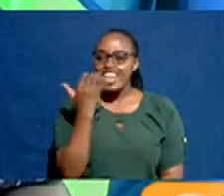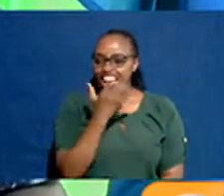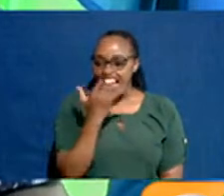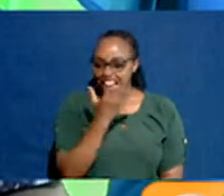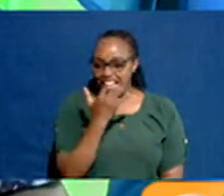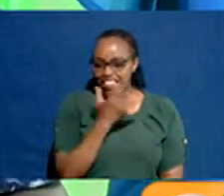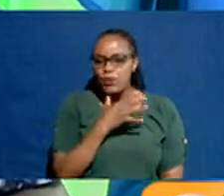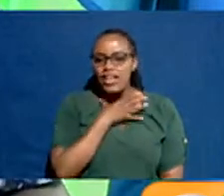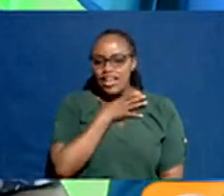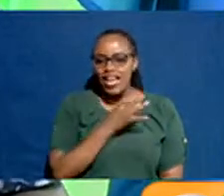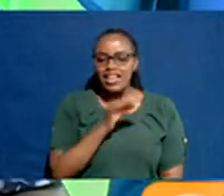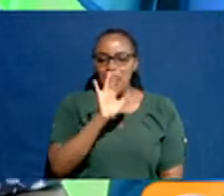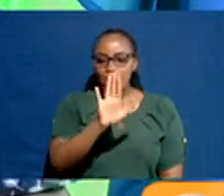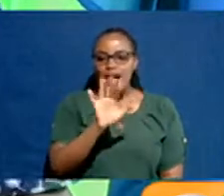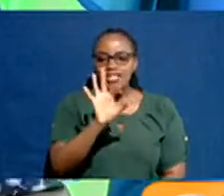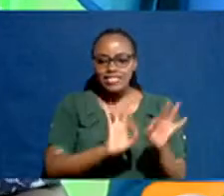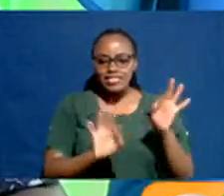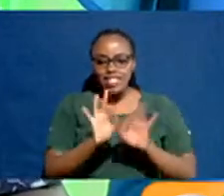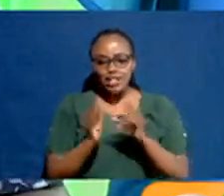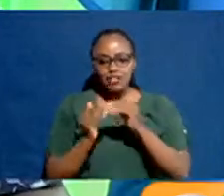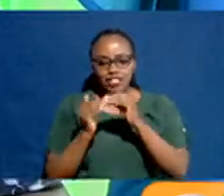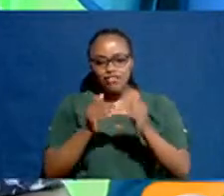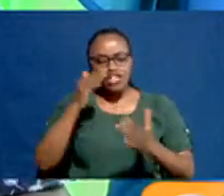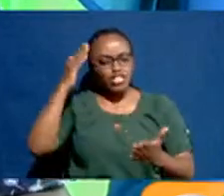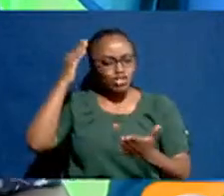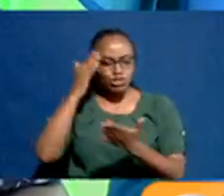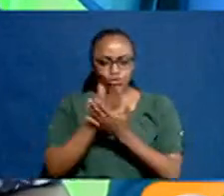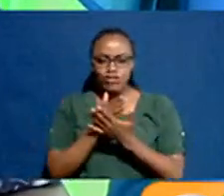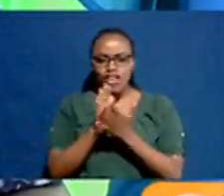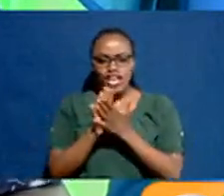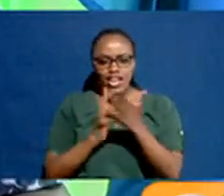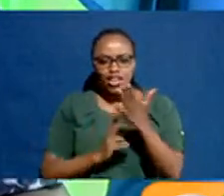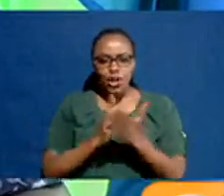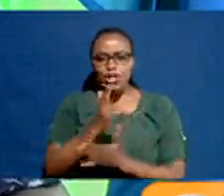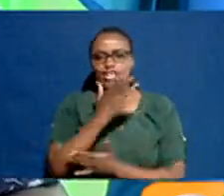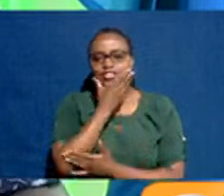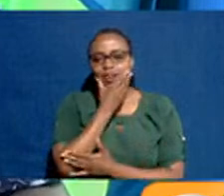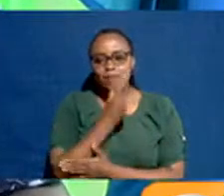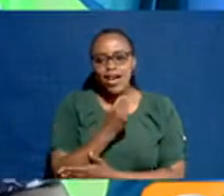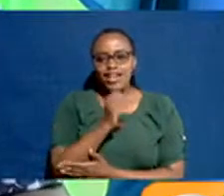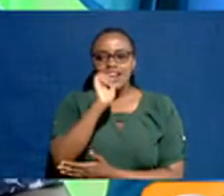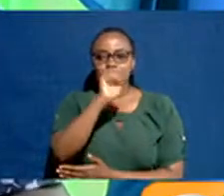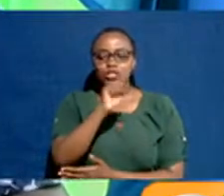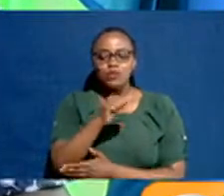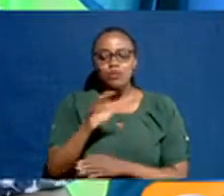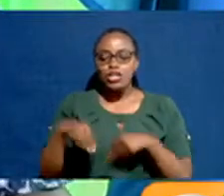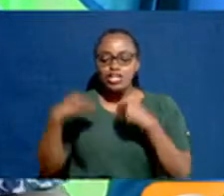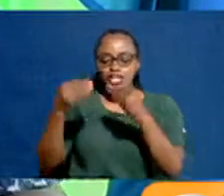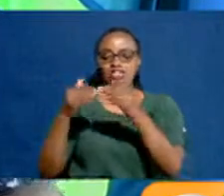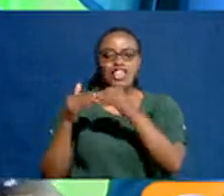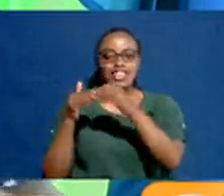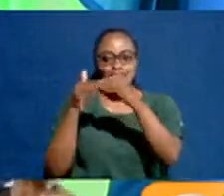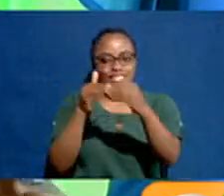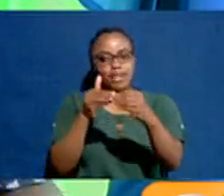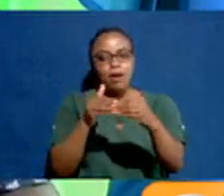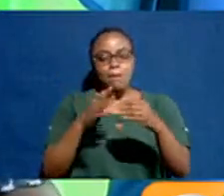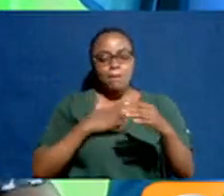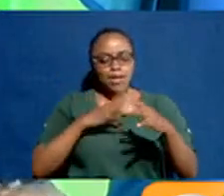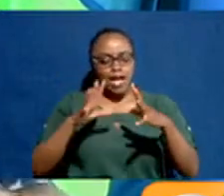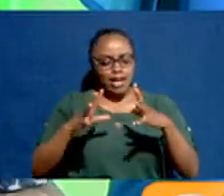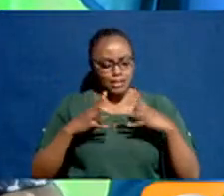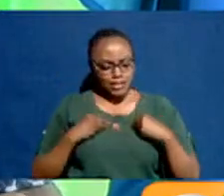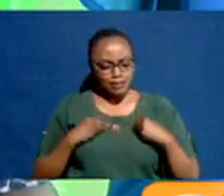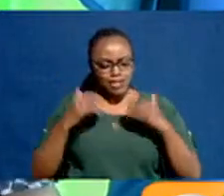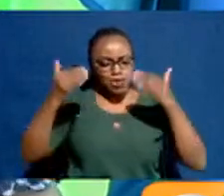we like his style of leadership. He's a truthful, he's an honest man. We can entrust him with leadership. I accept